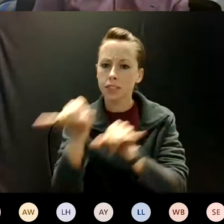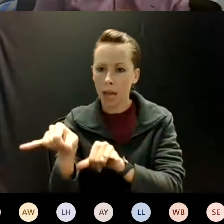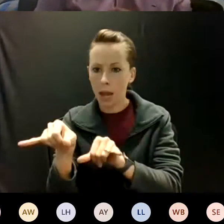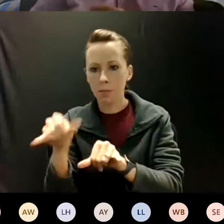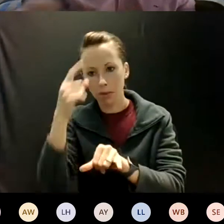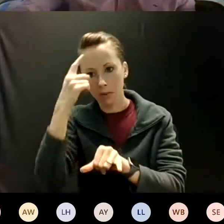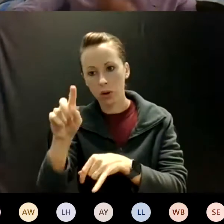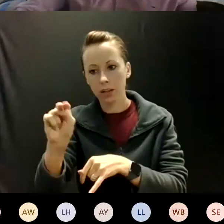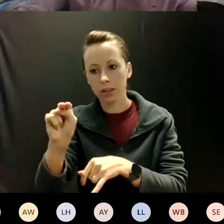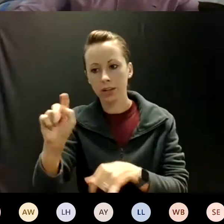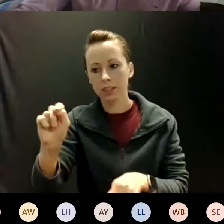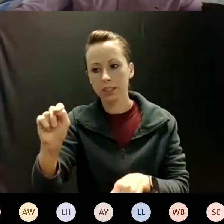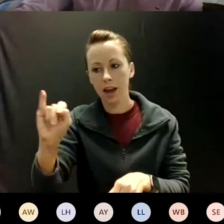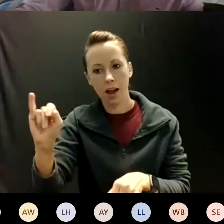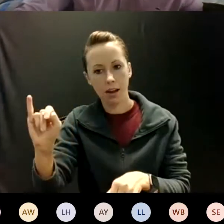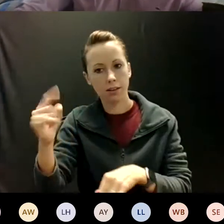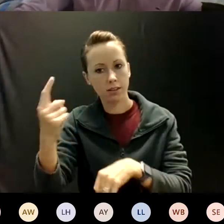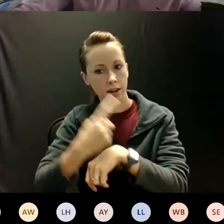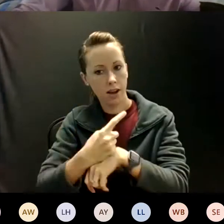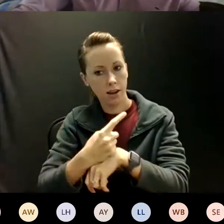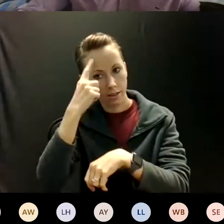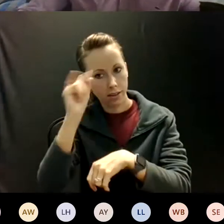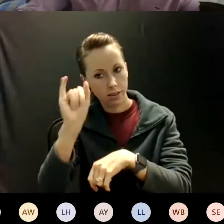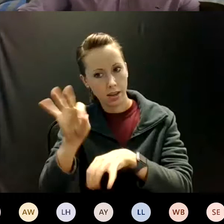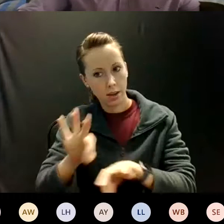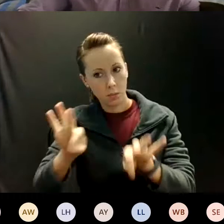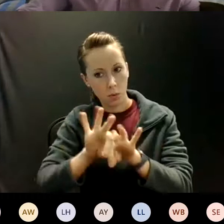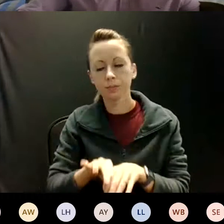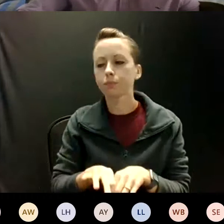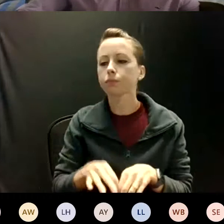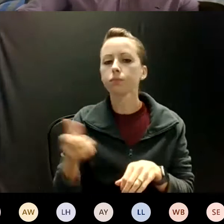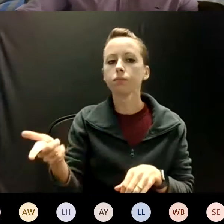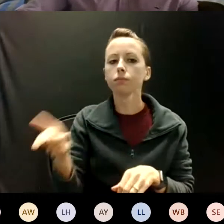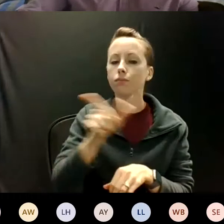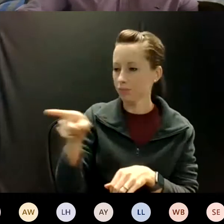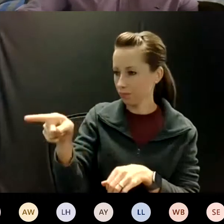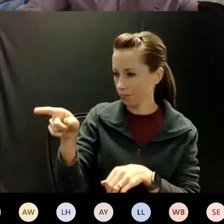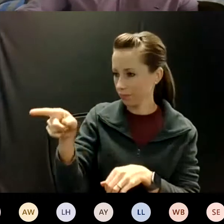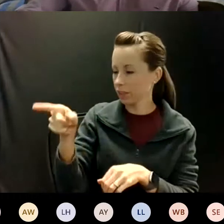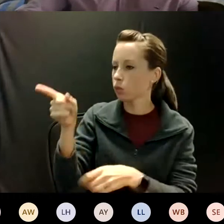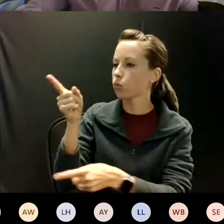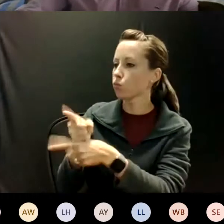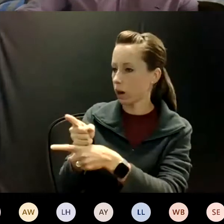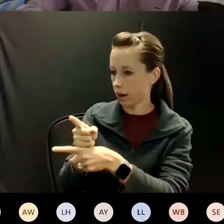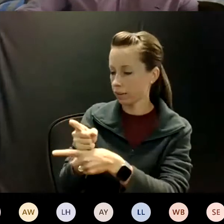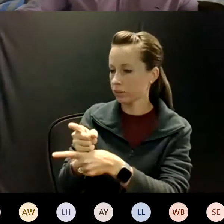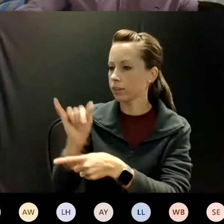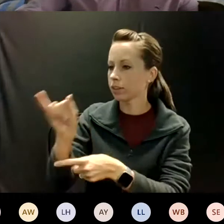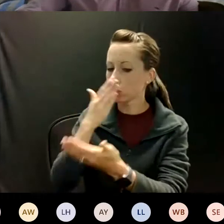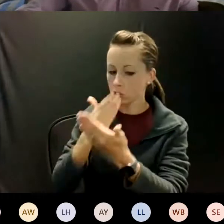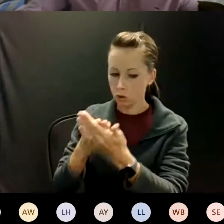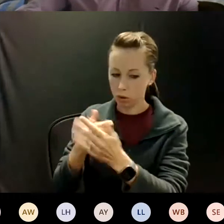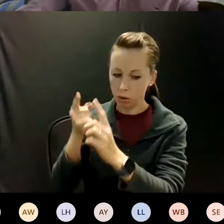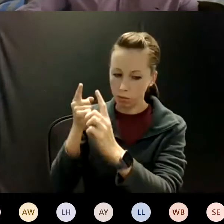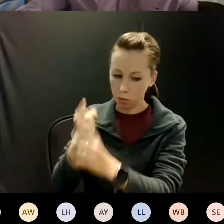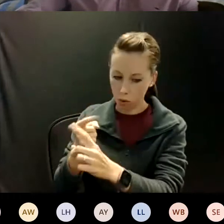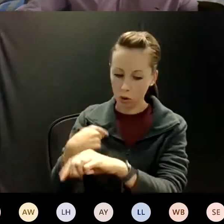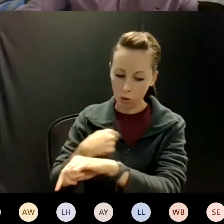is important. Yeah, I think you're bringing up too, Logan, one of the things that we're also working with our districts on, and that